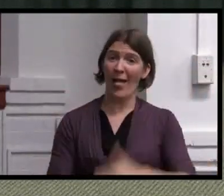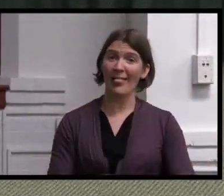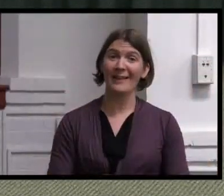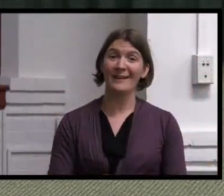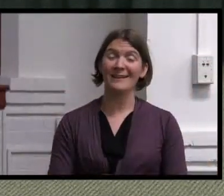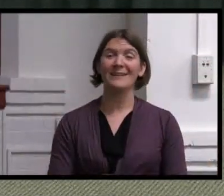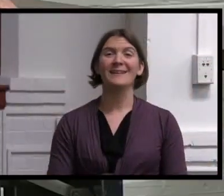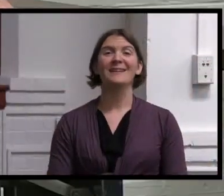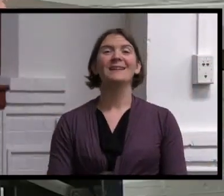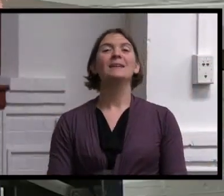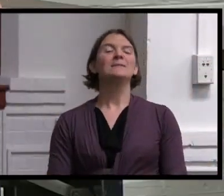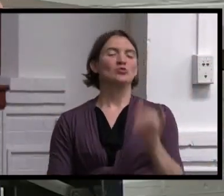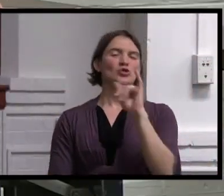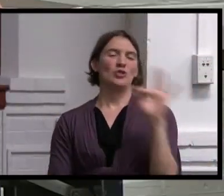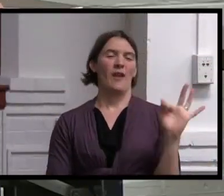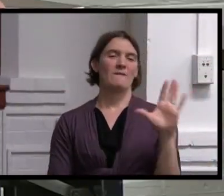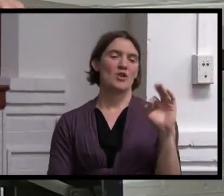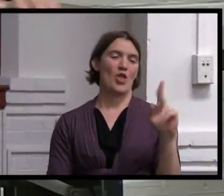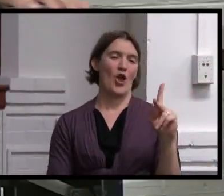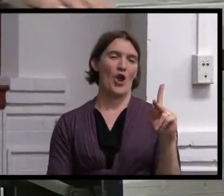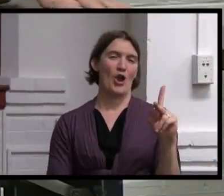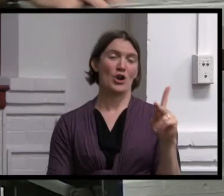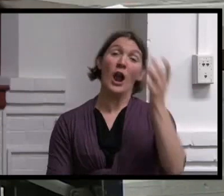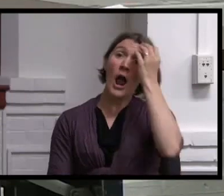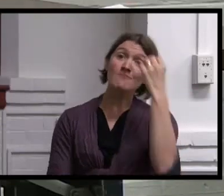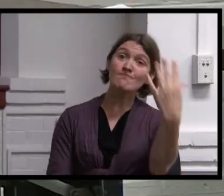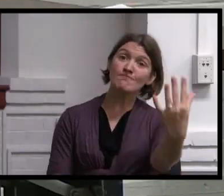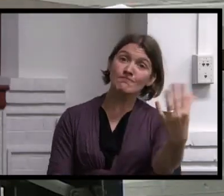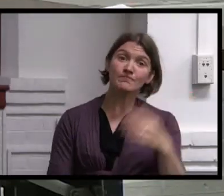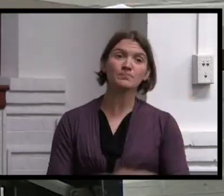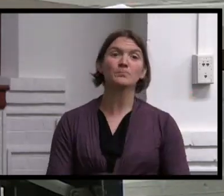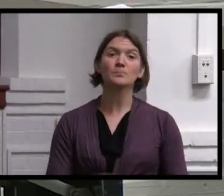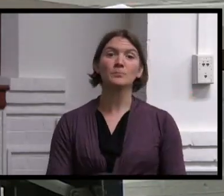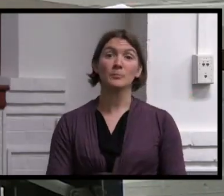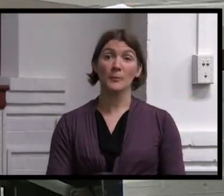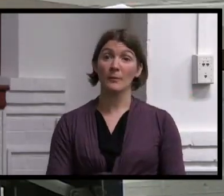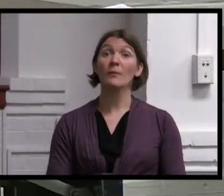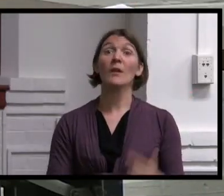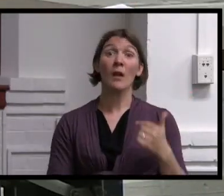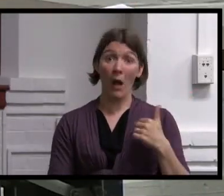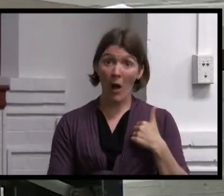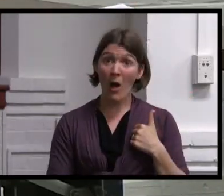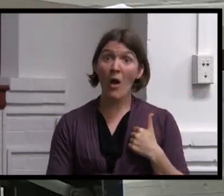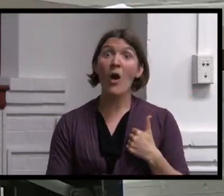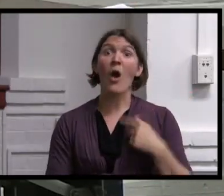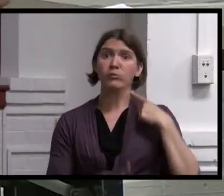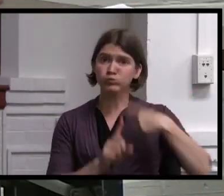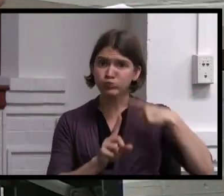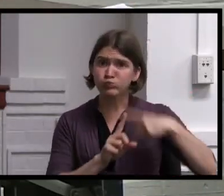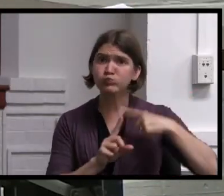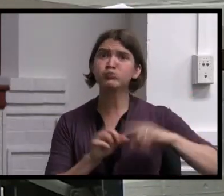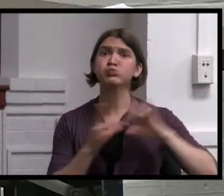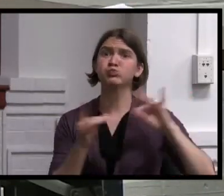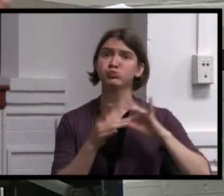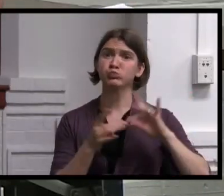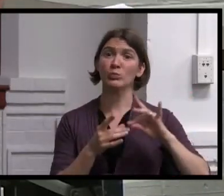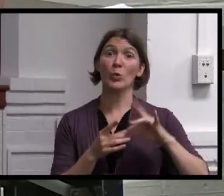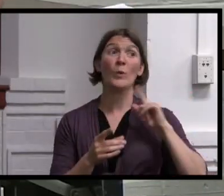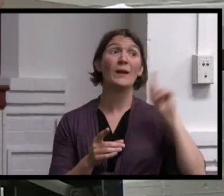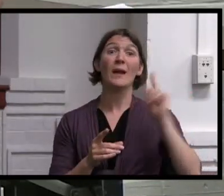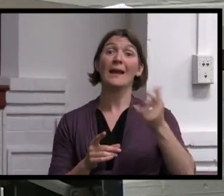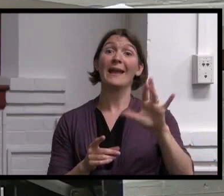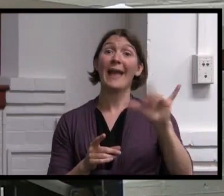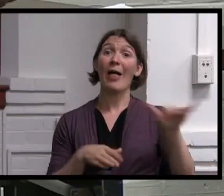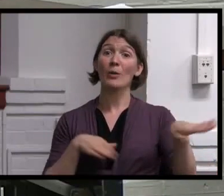Excellent. So first off, I do want to mention that we are receiving a lot of positive remarks when we're out at Gallery